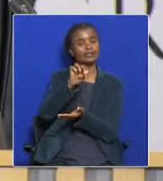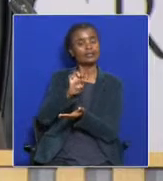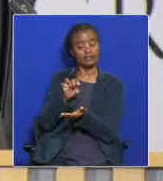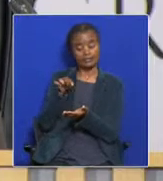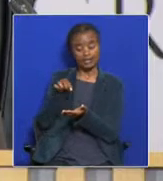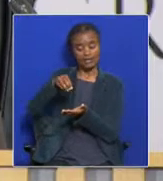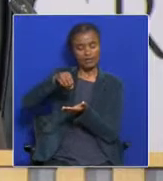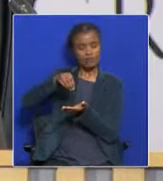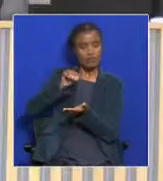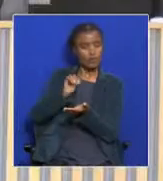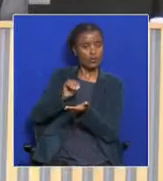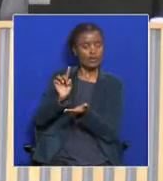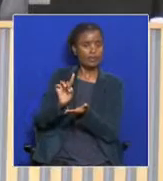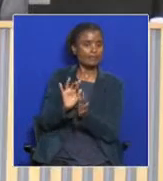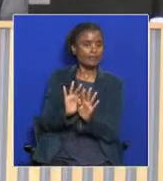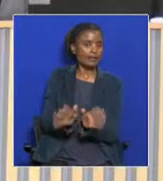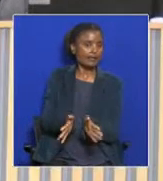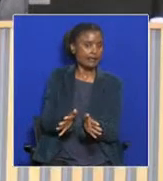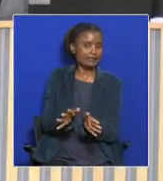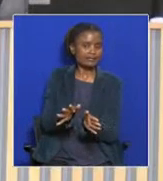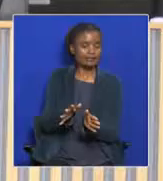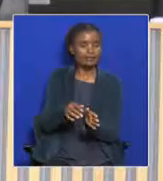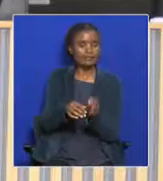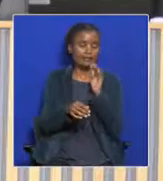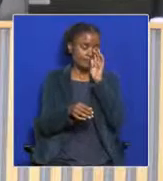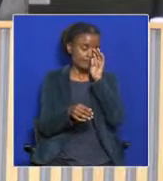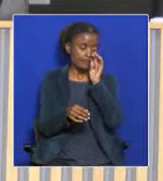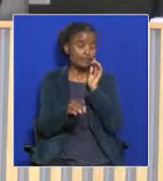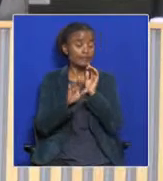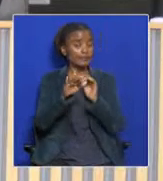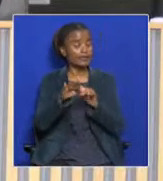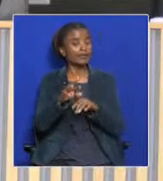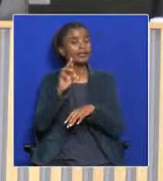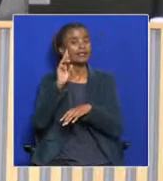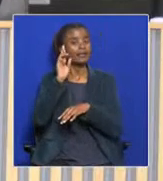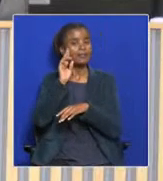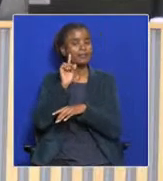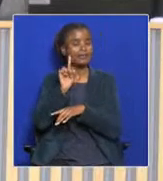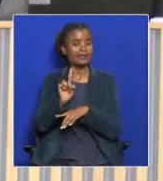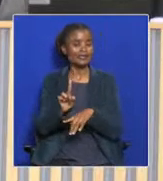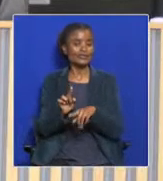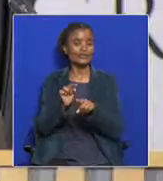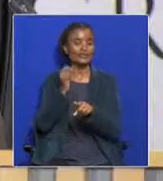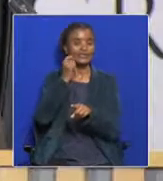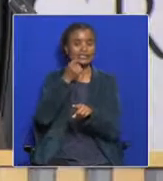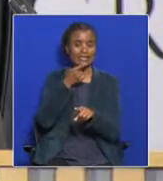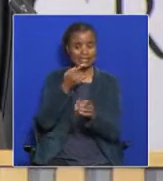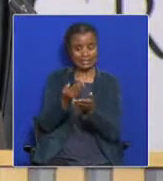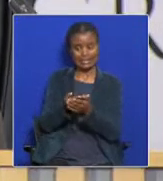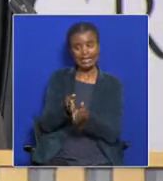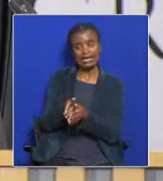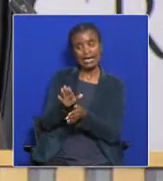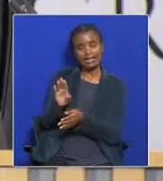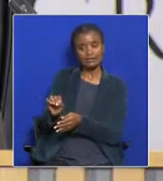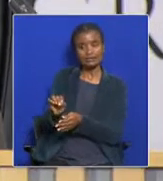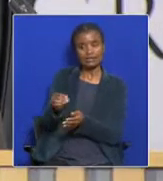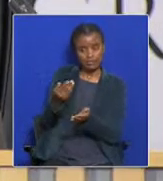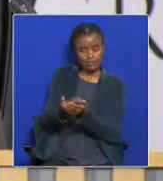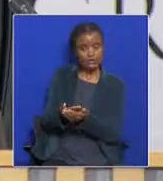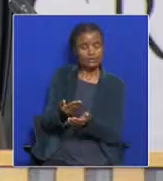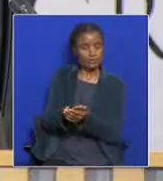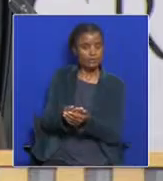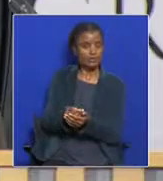you, you said it's possible they can do that if you ask them. if you do ask, Yes. yes, but in the normal course of duties,